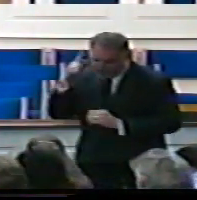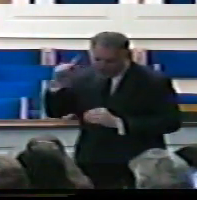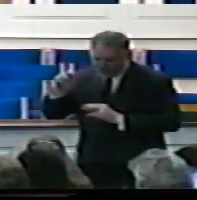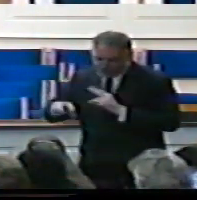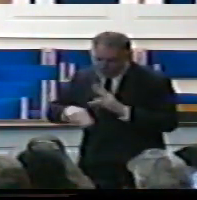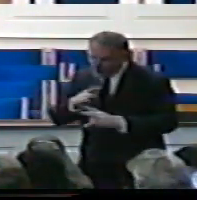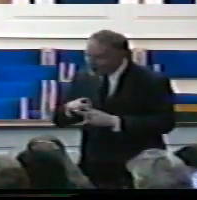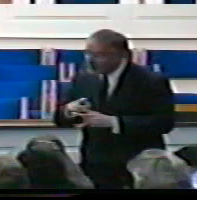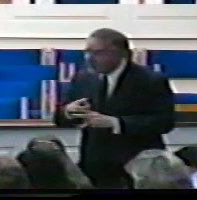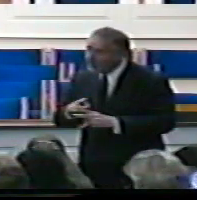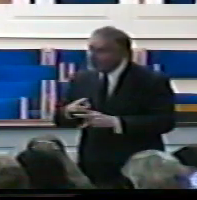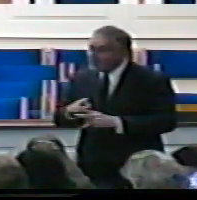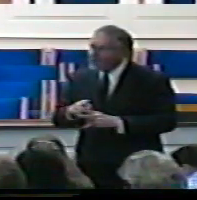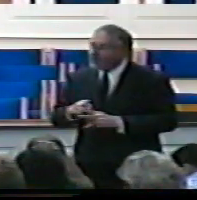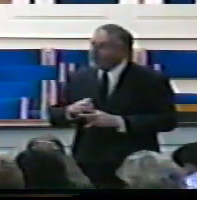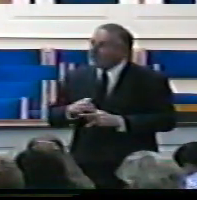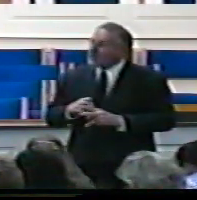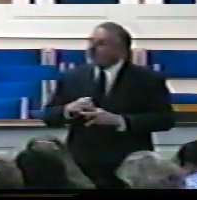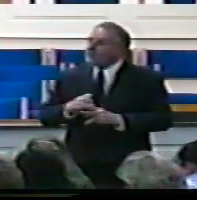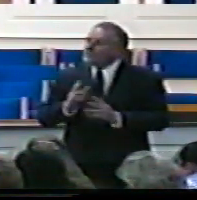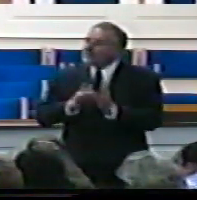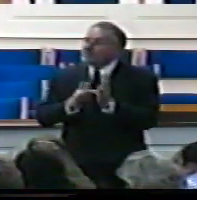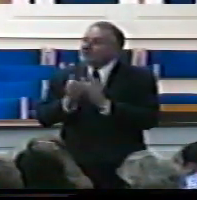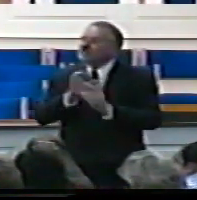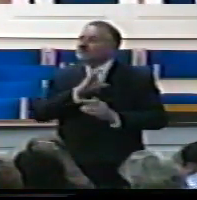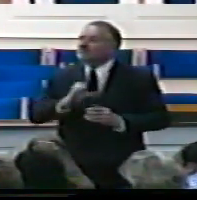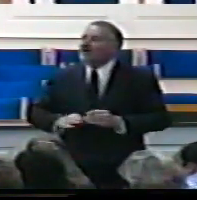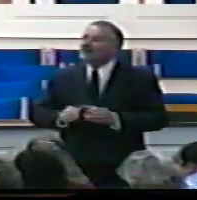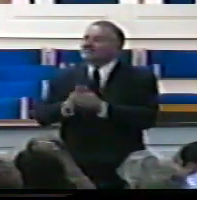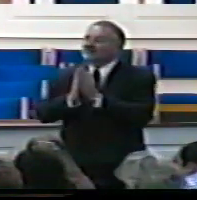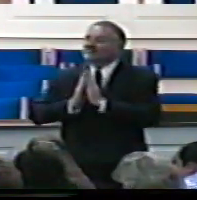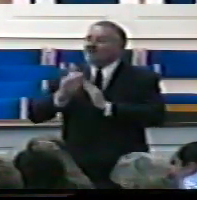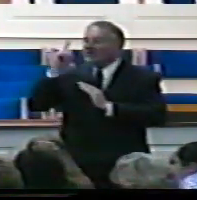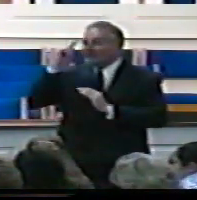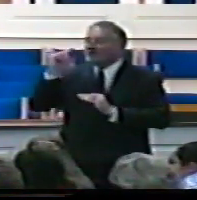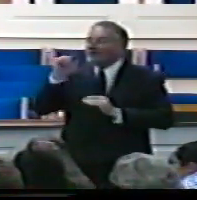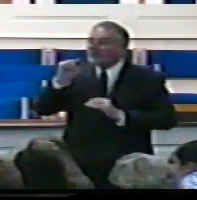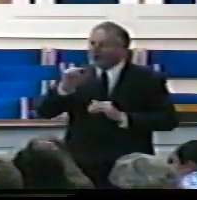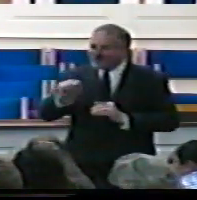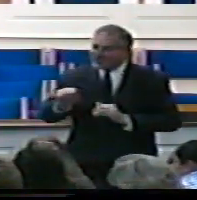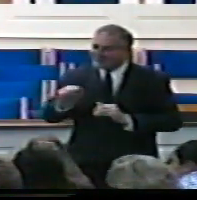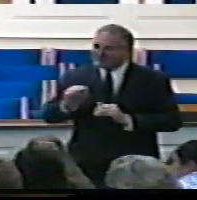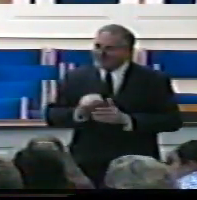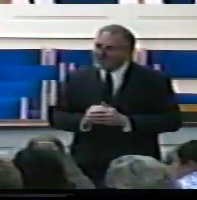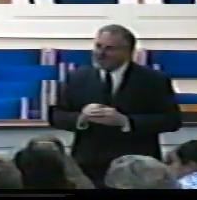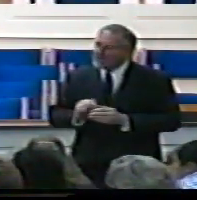down. Jesus Christ is praying for you. There are some people